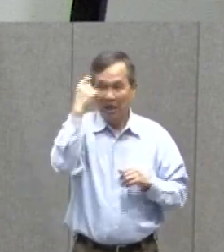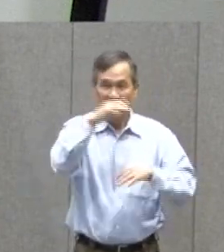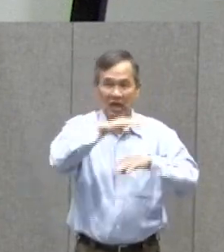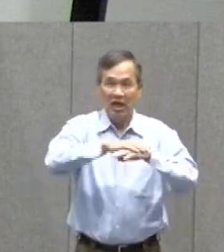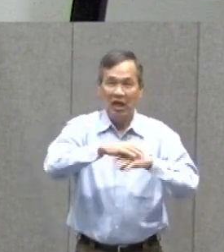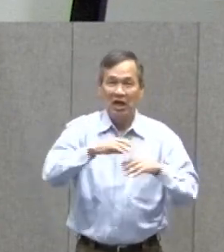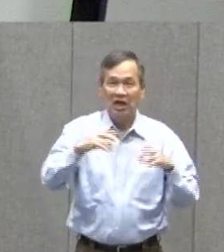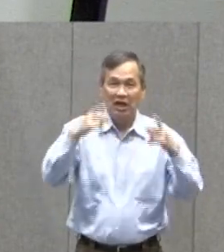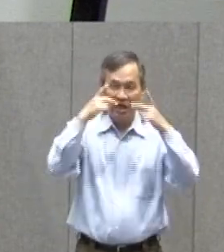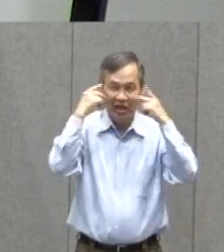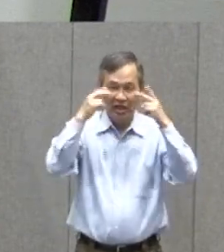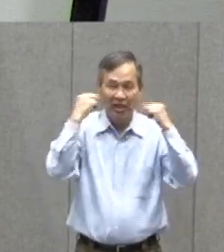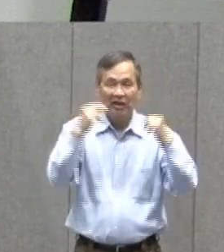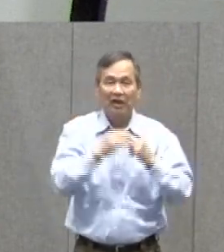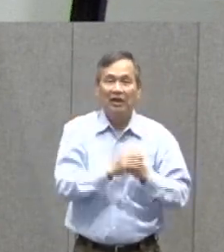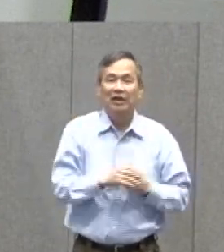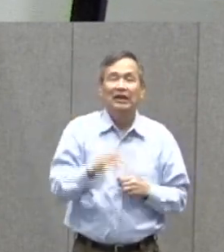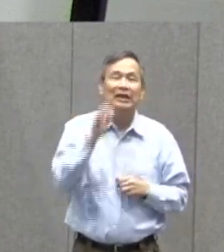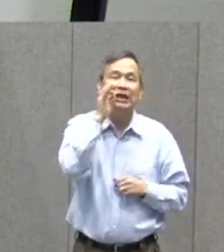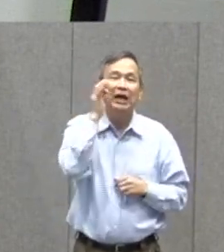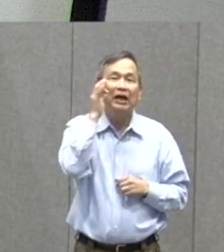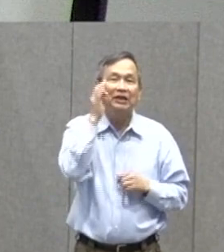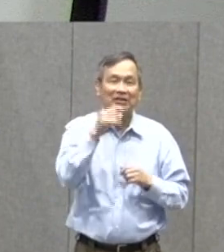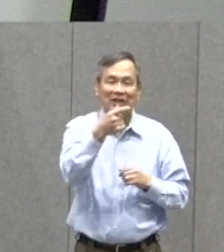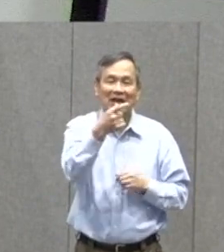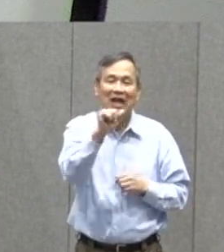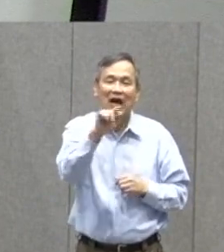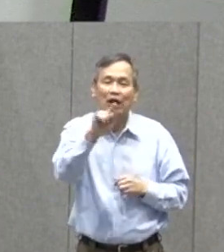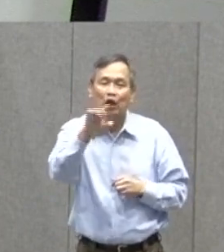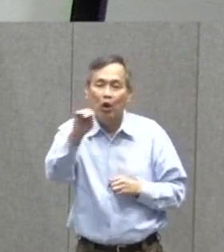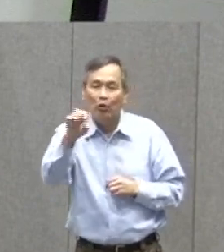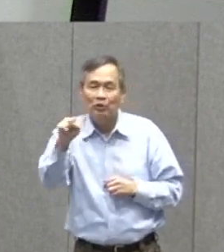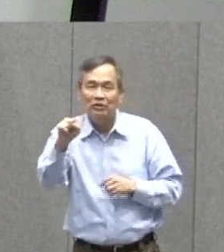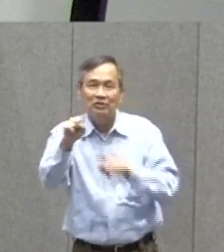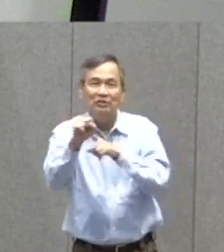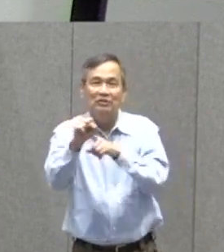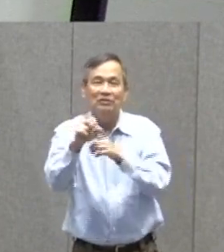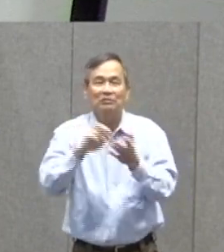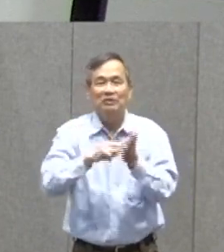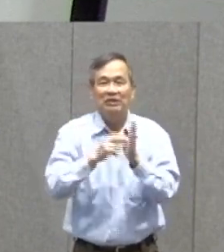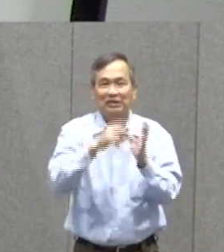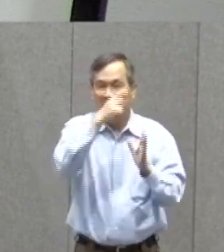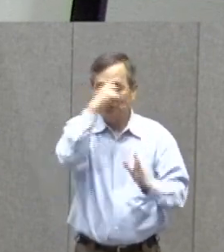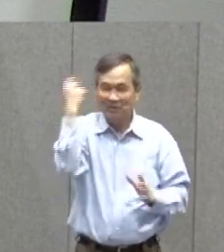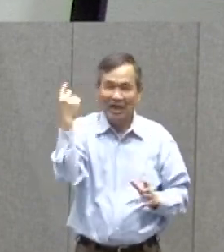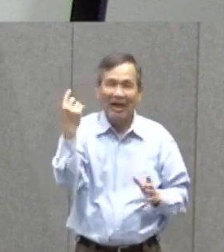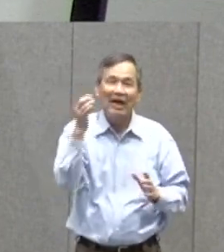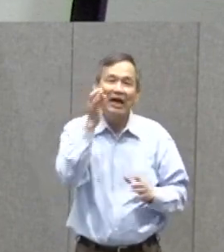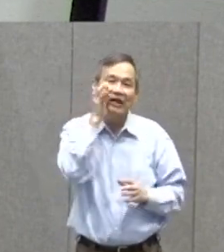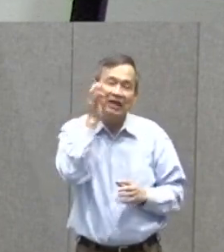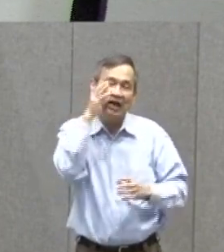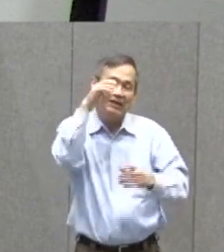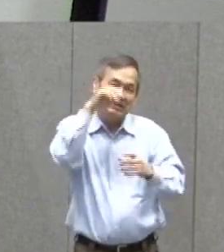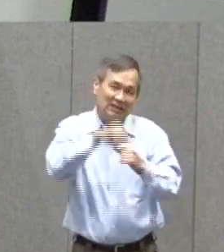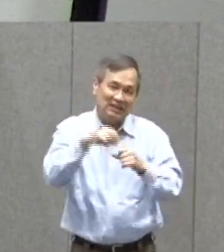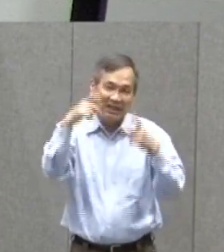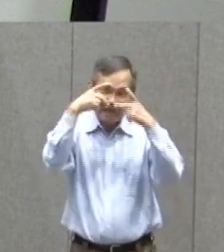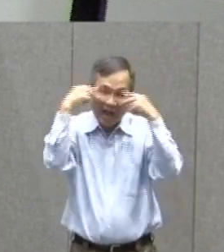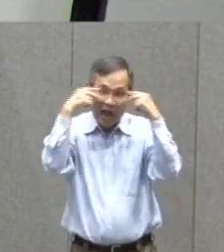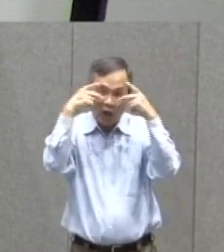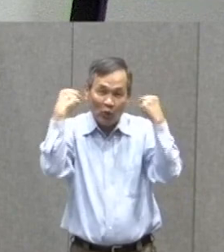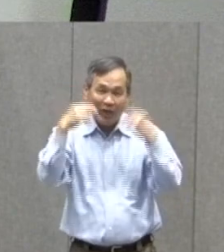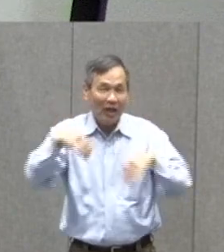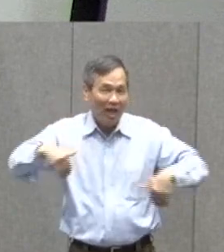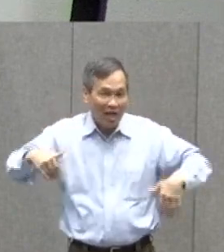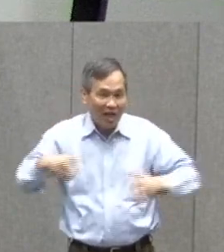So Los Gatos means cats. So cats, black cats in Halloween. I actually have not read that one, but